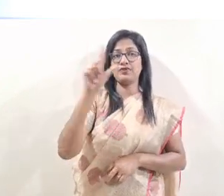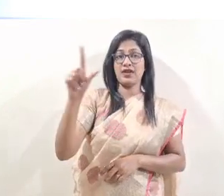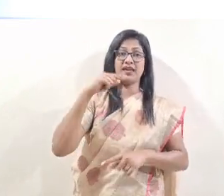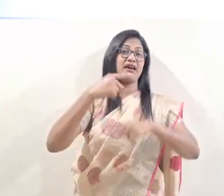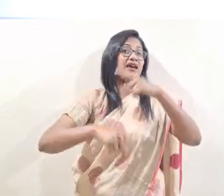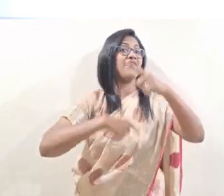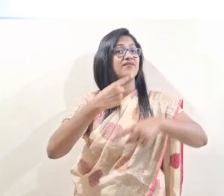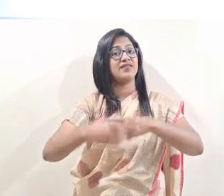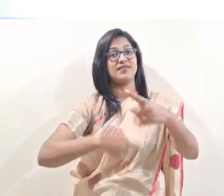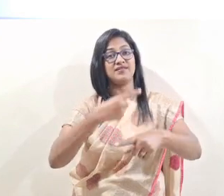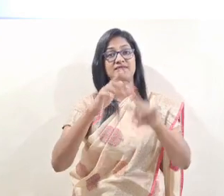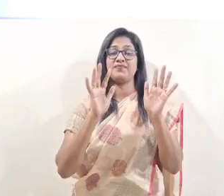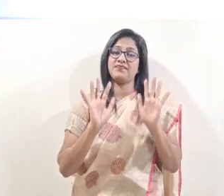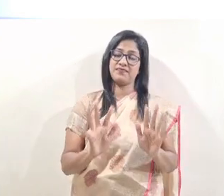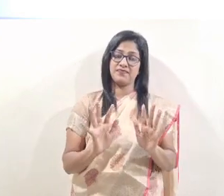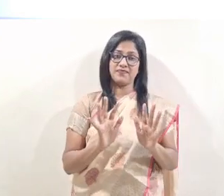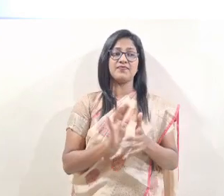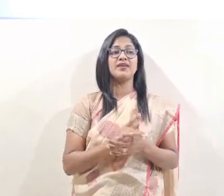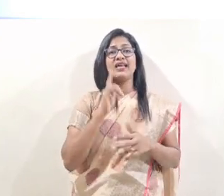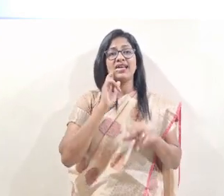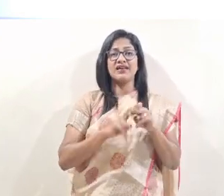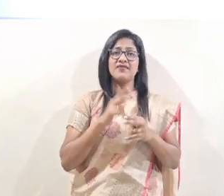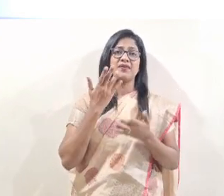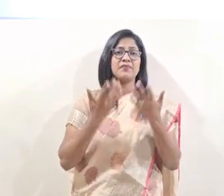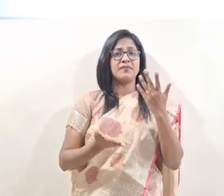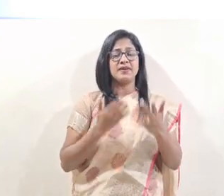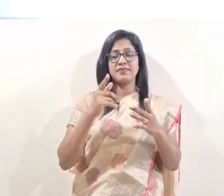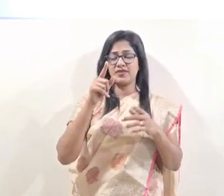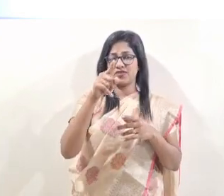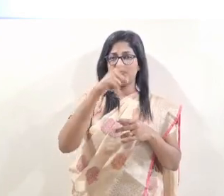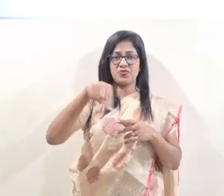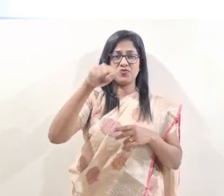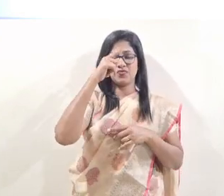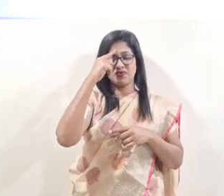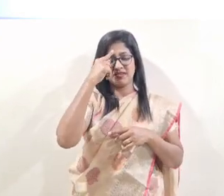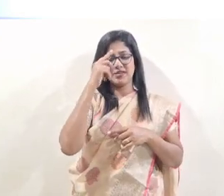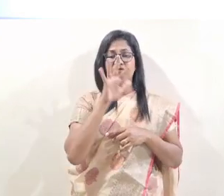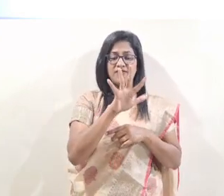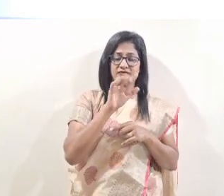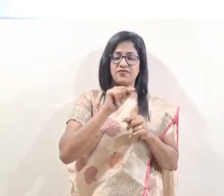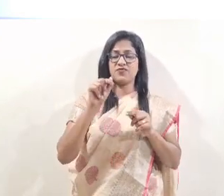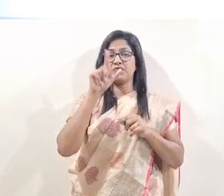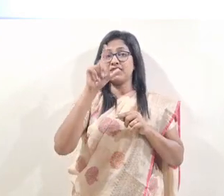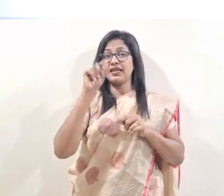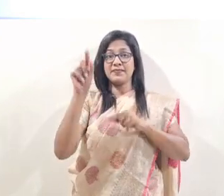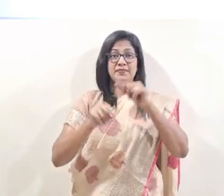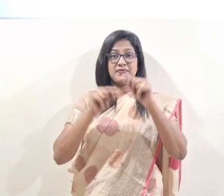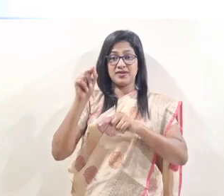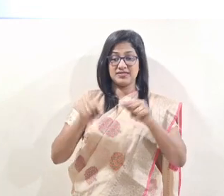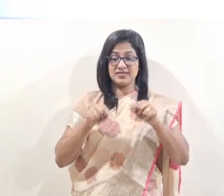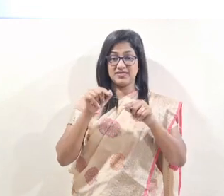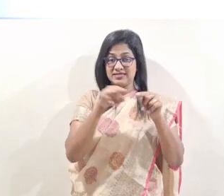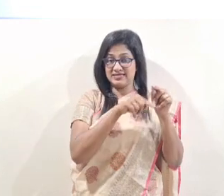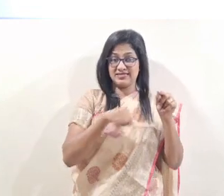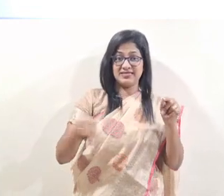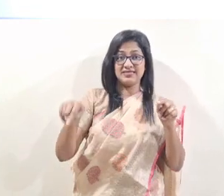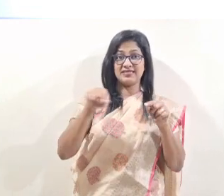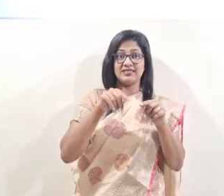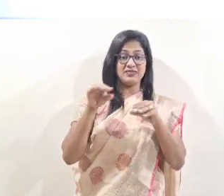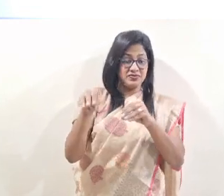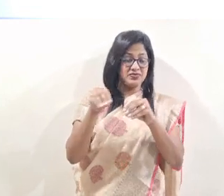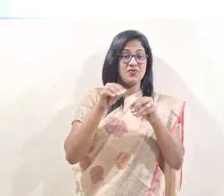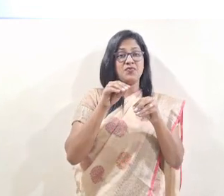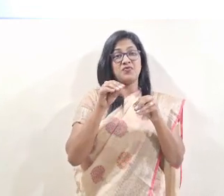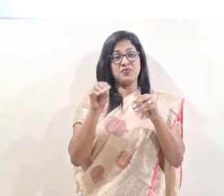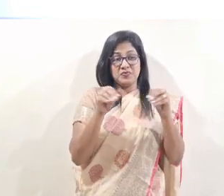passengers every day. So even if we can shift about 5 to 10% or 25% of it, it